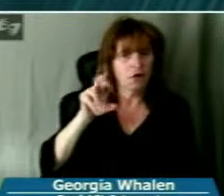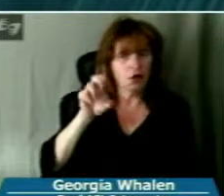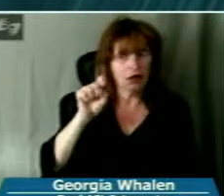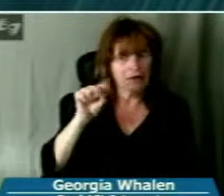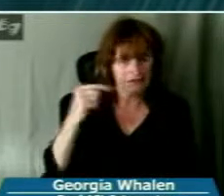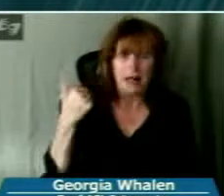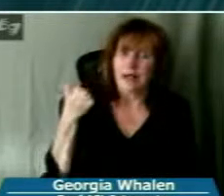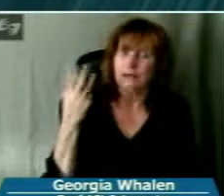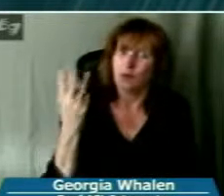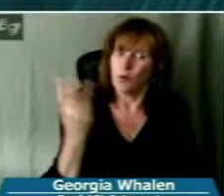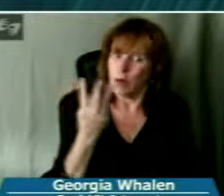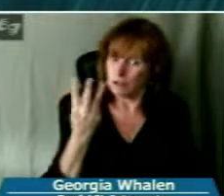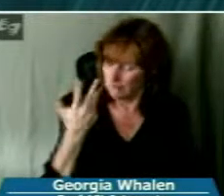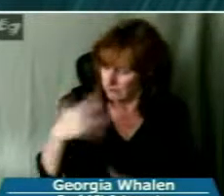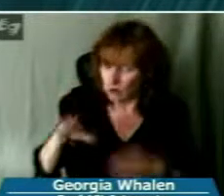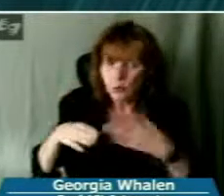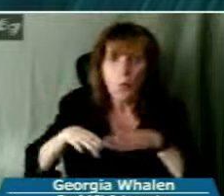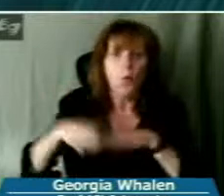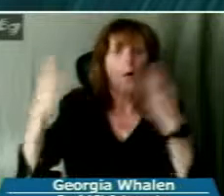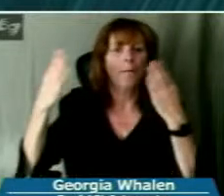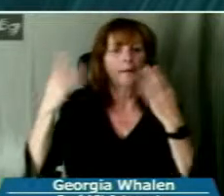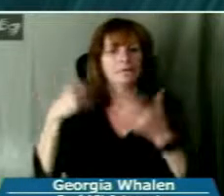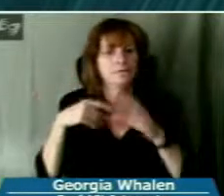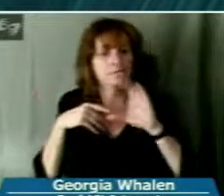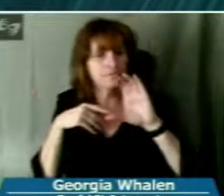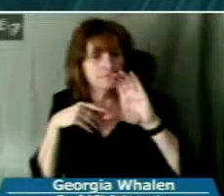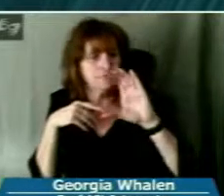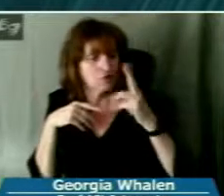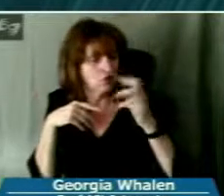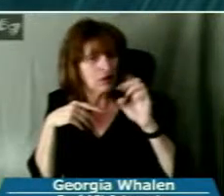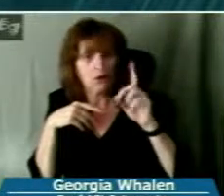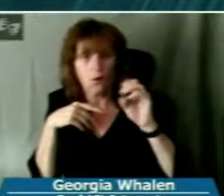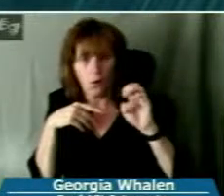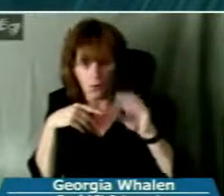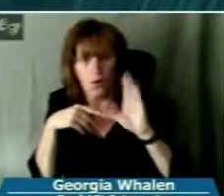And for more information on, you know, getting tee times or booking times,